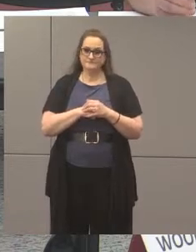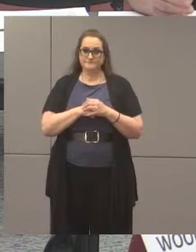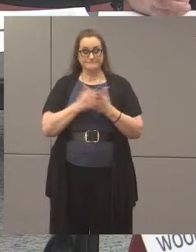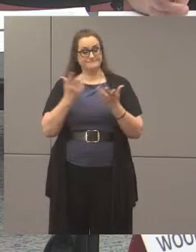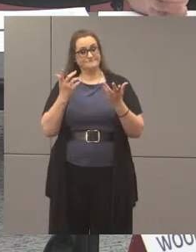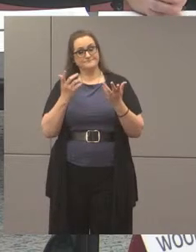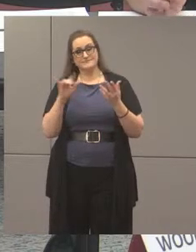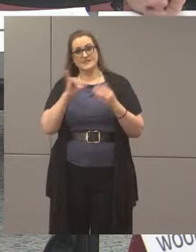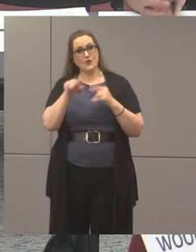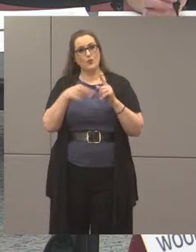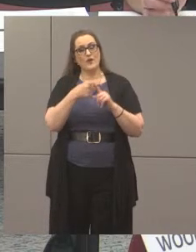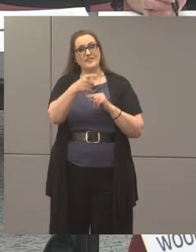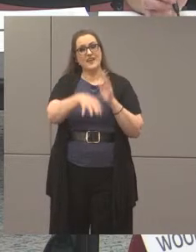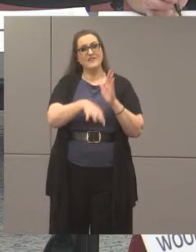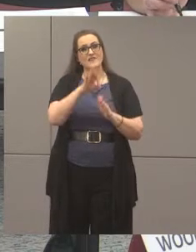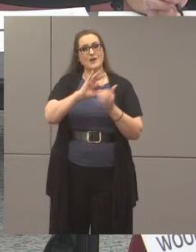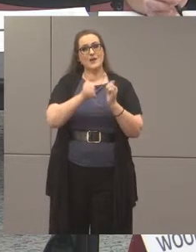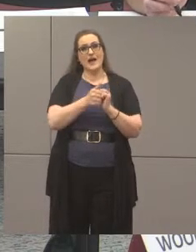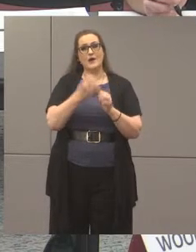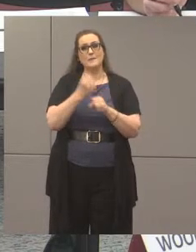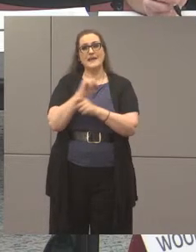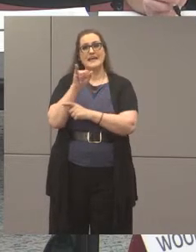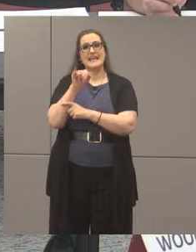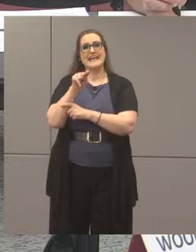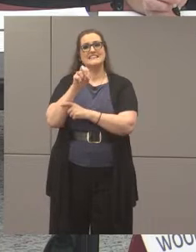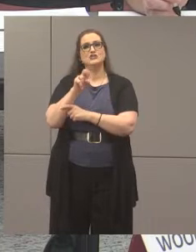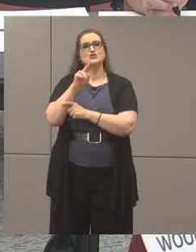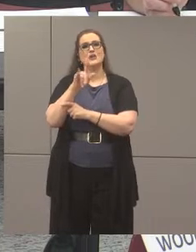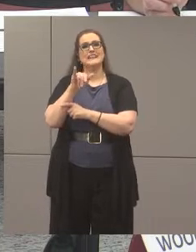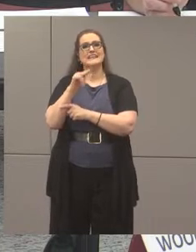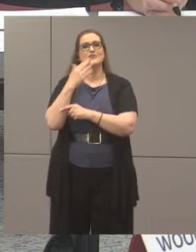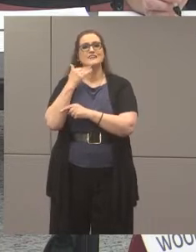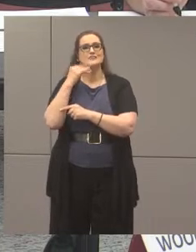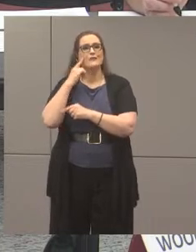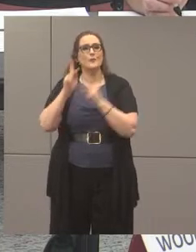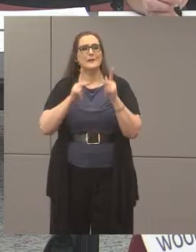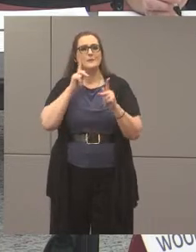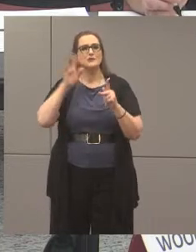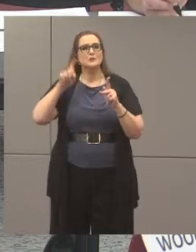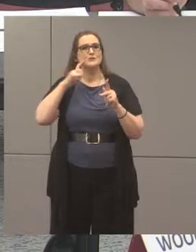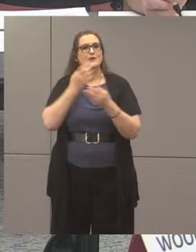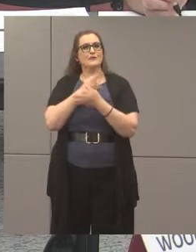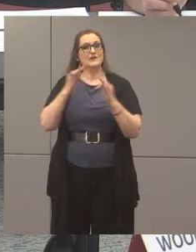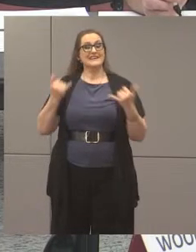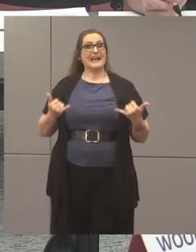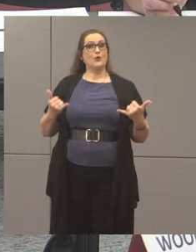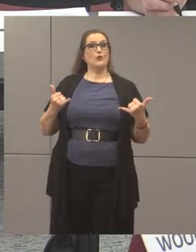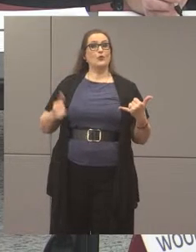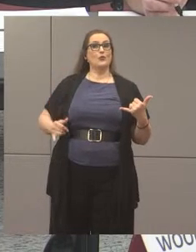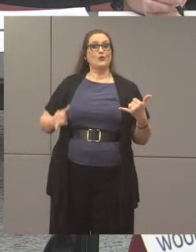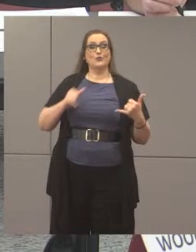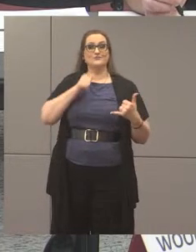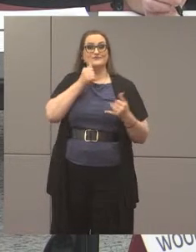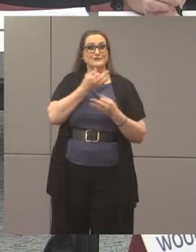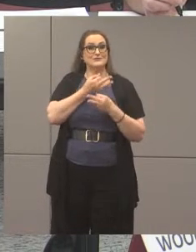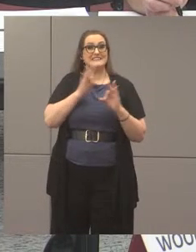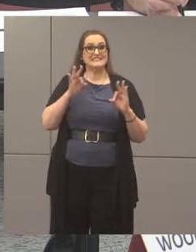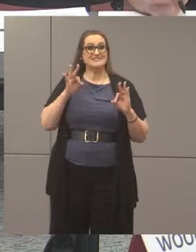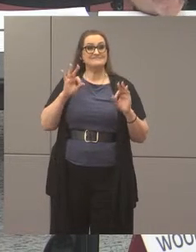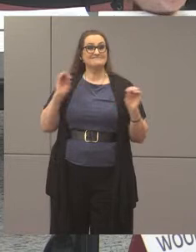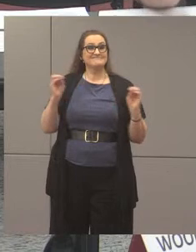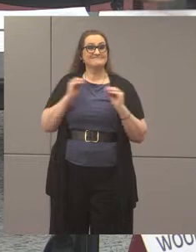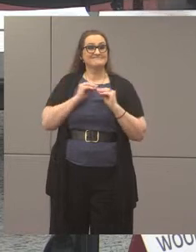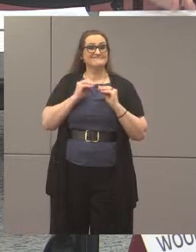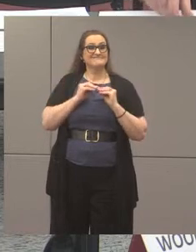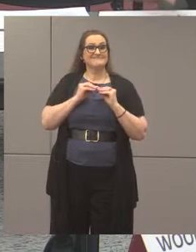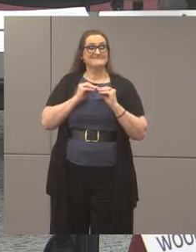just like when they found how to make insulin for people and it was supposed to be free, and now it's no longer free. The